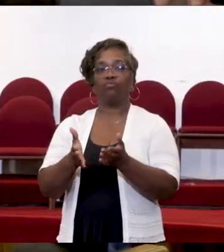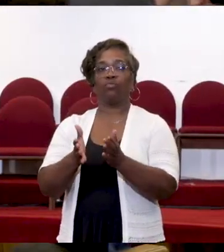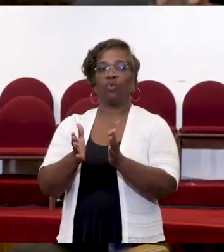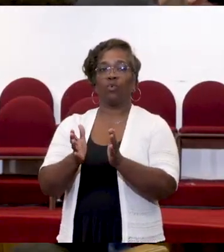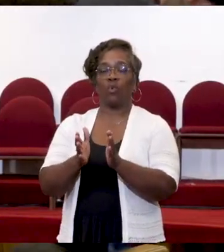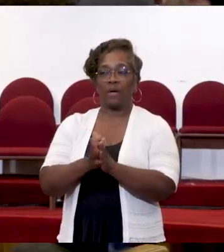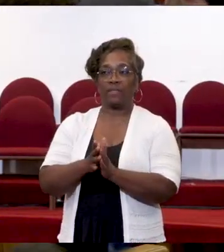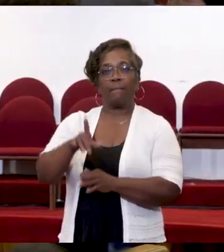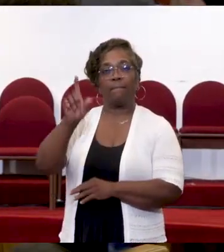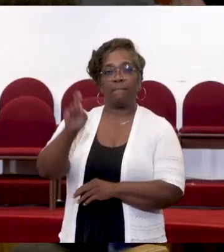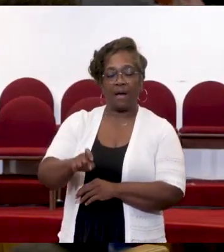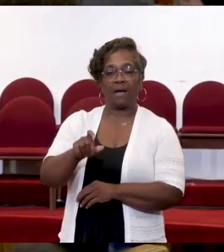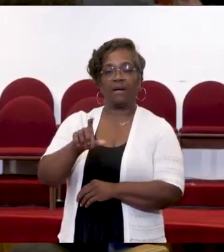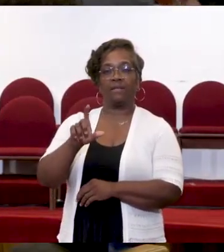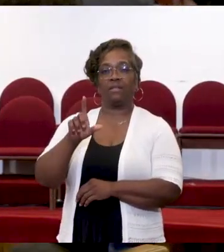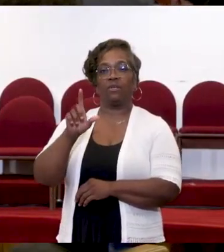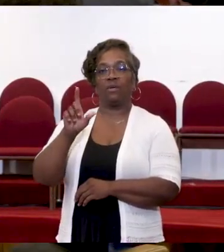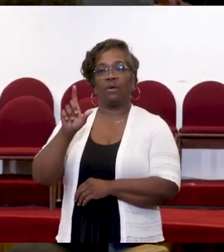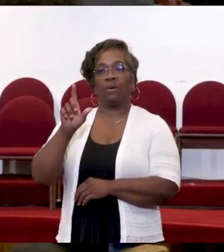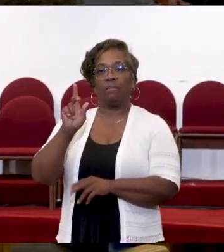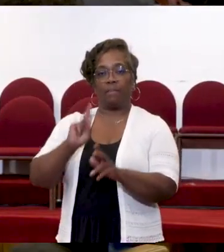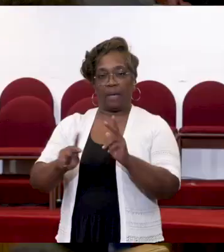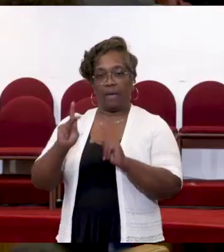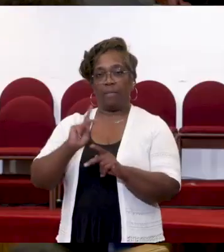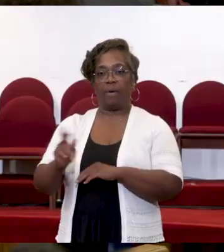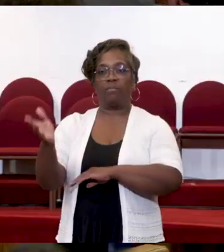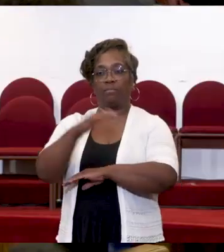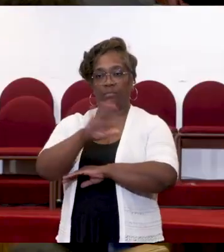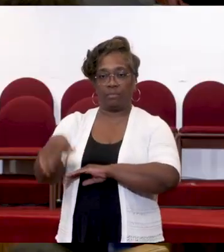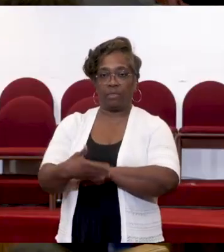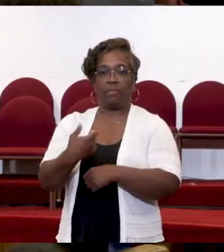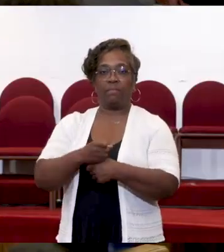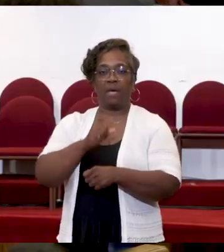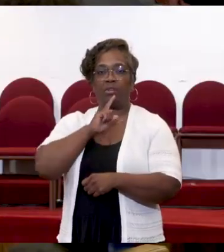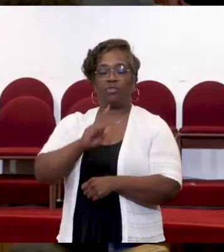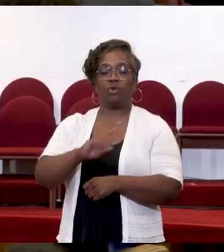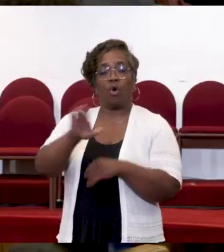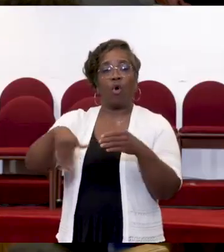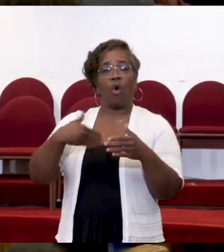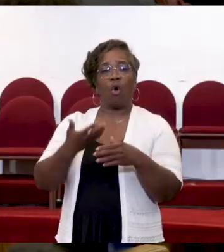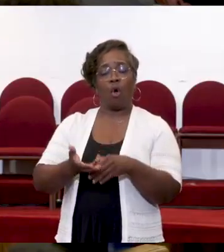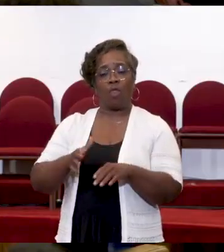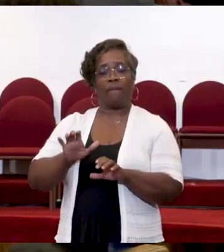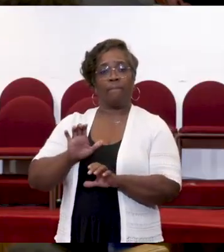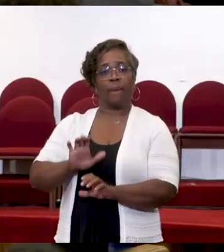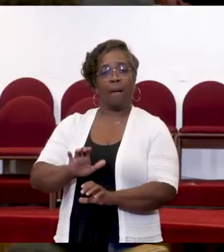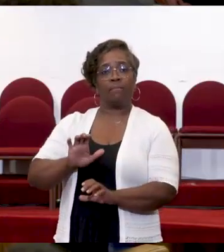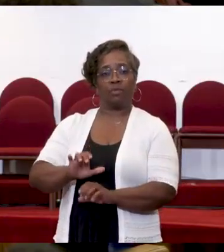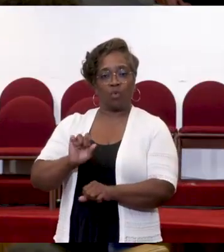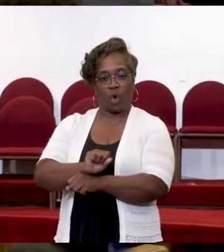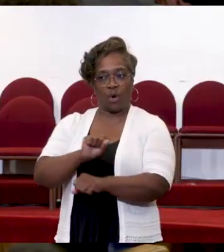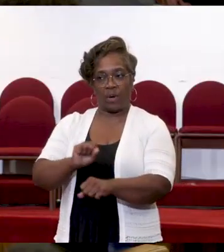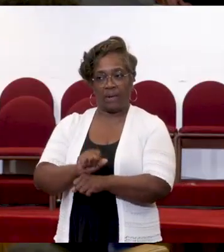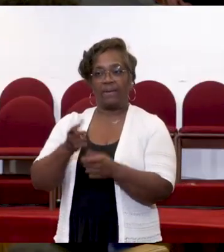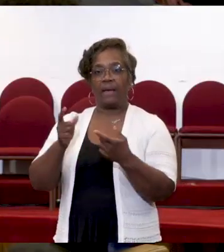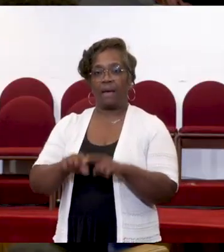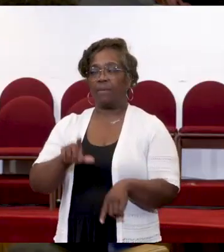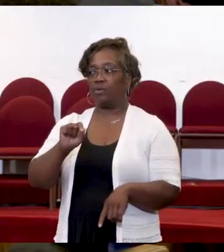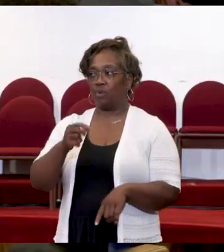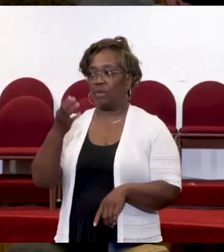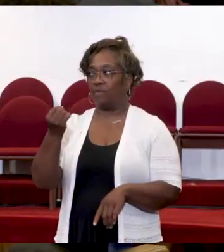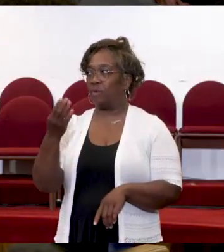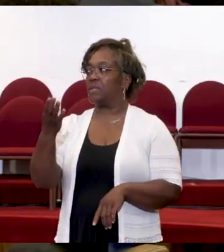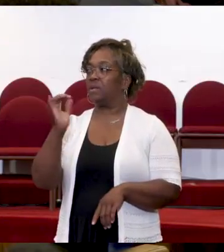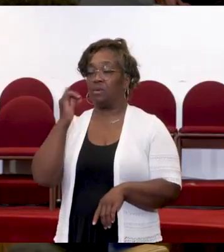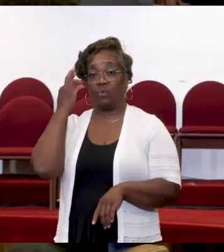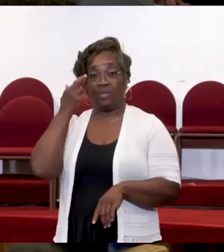ever since to make sure all those pumps are working. So he did address it in 2014. That's why we're talking about 2014 and